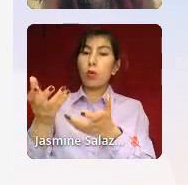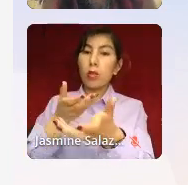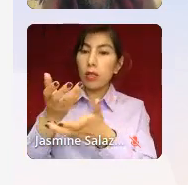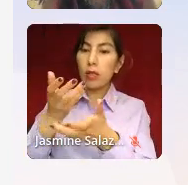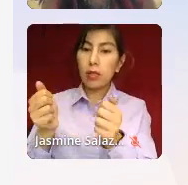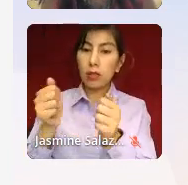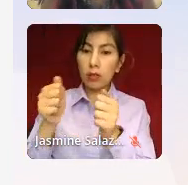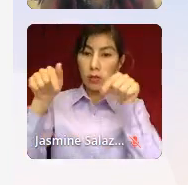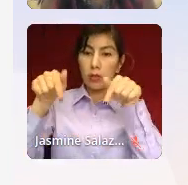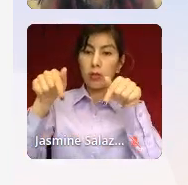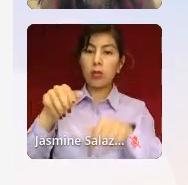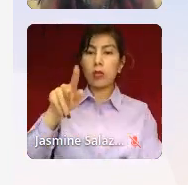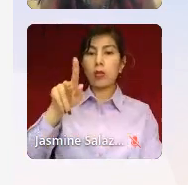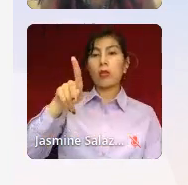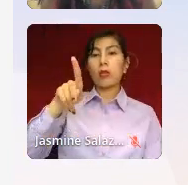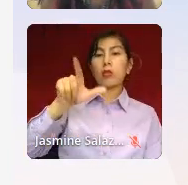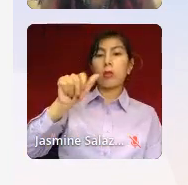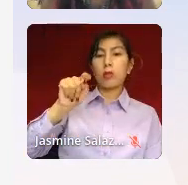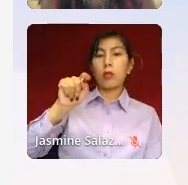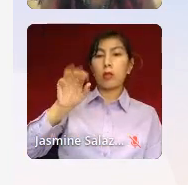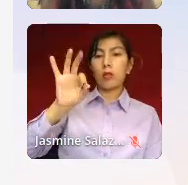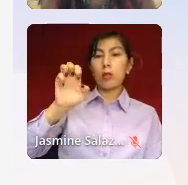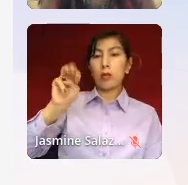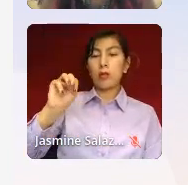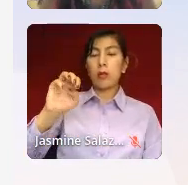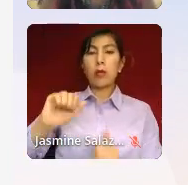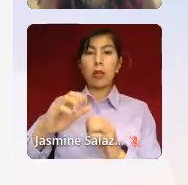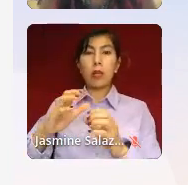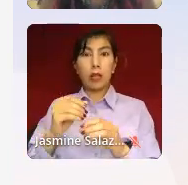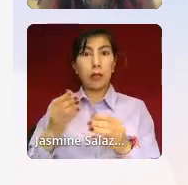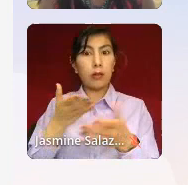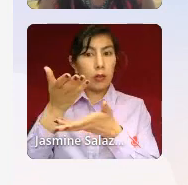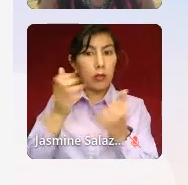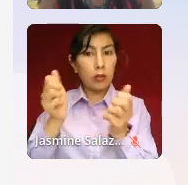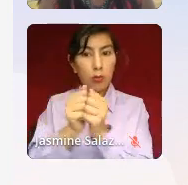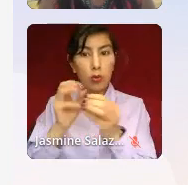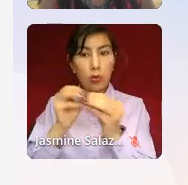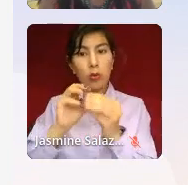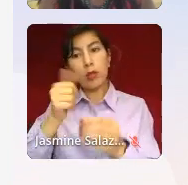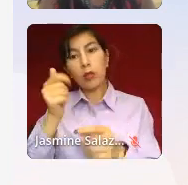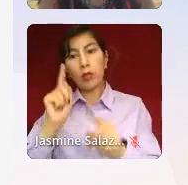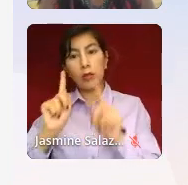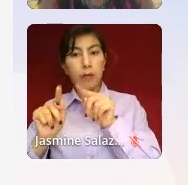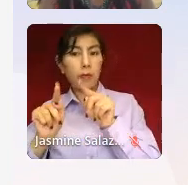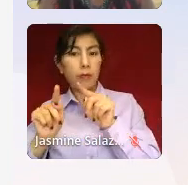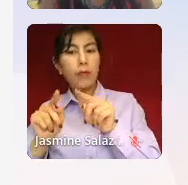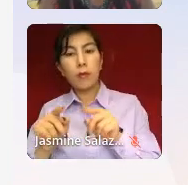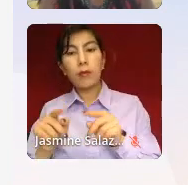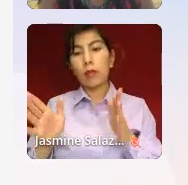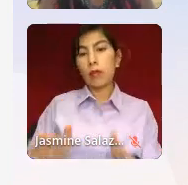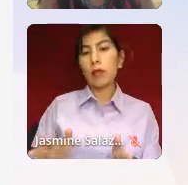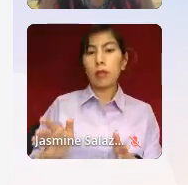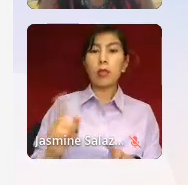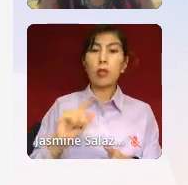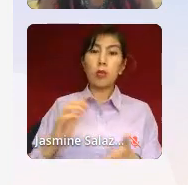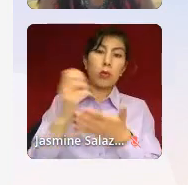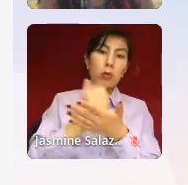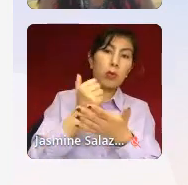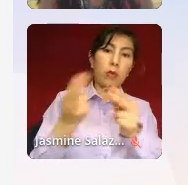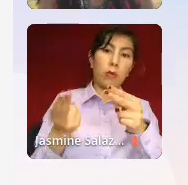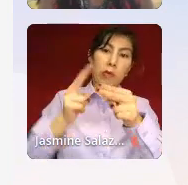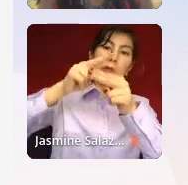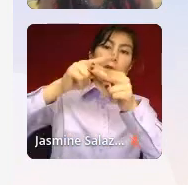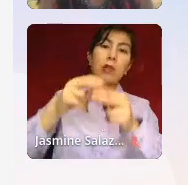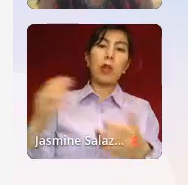and the more that you engage with other attendees, you will increase your chances of winning a prize. And we have